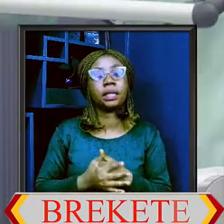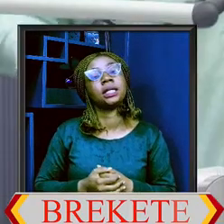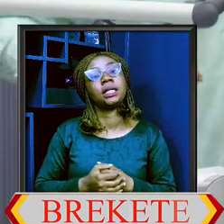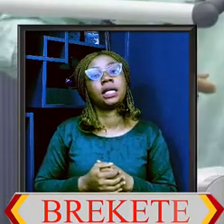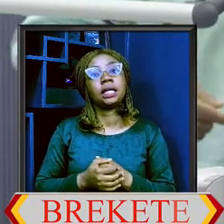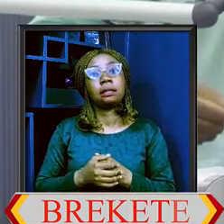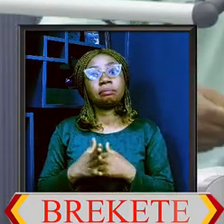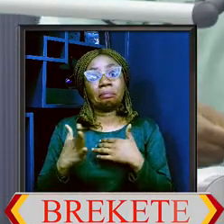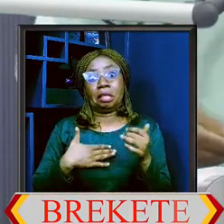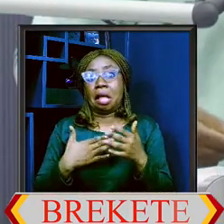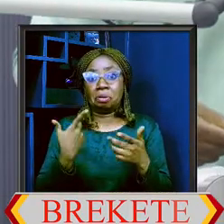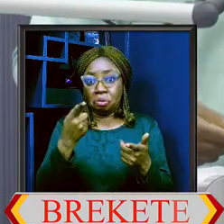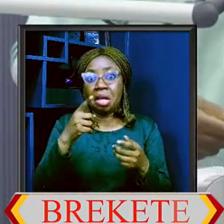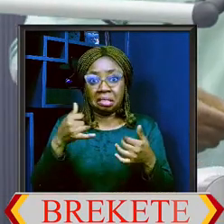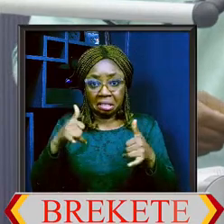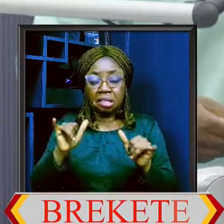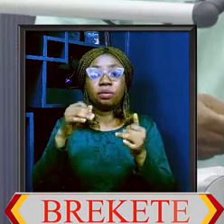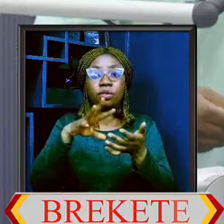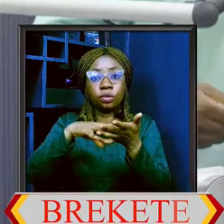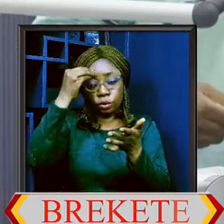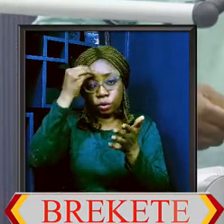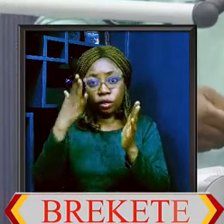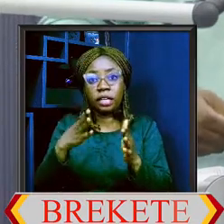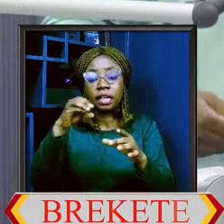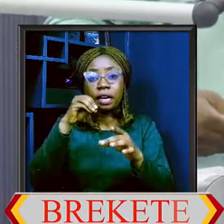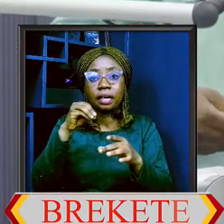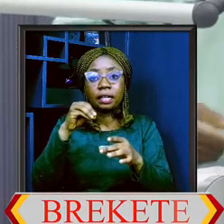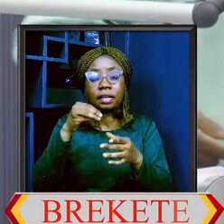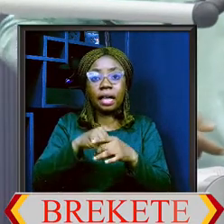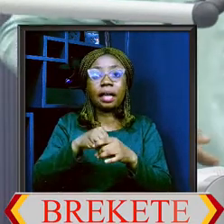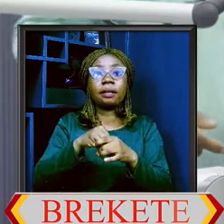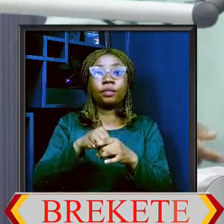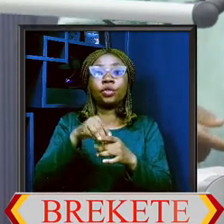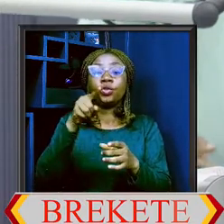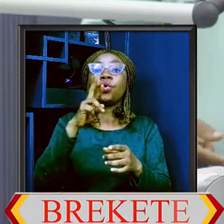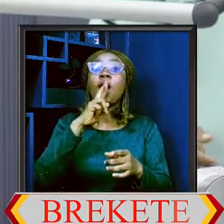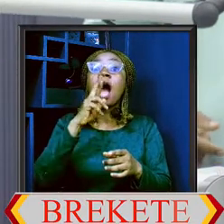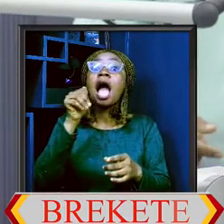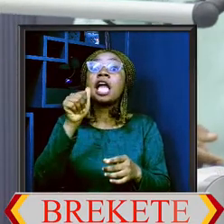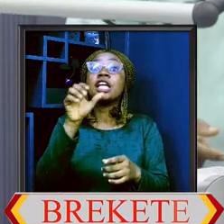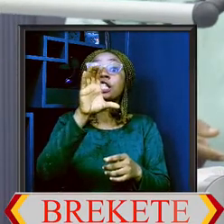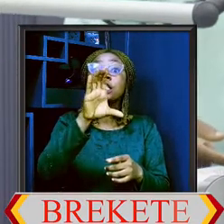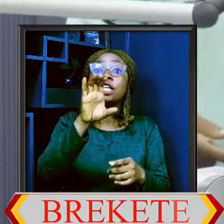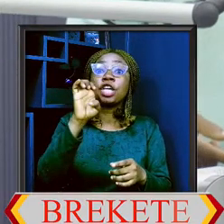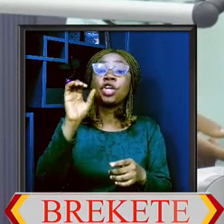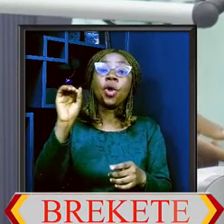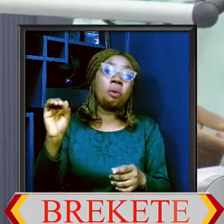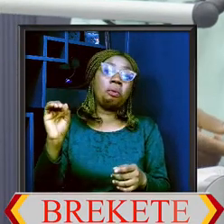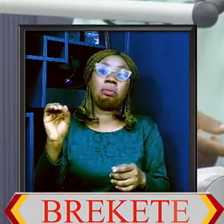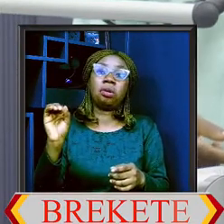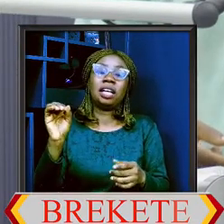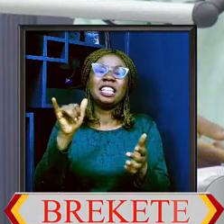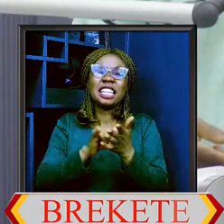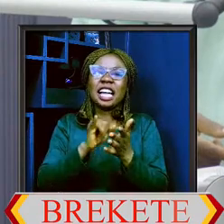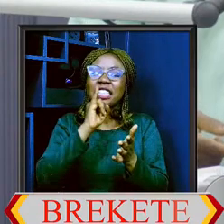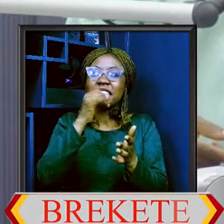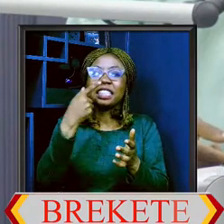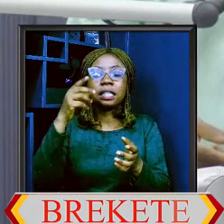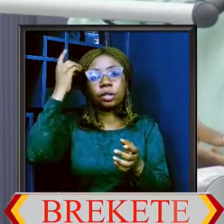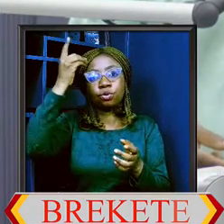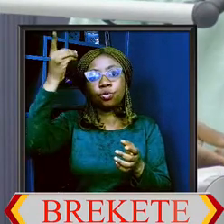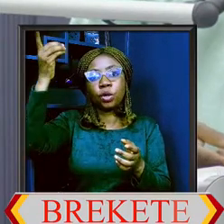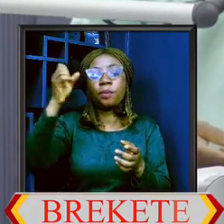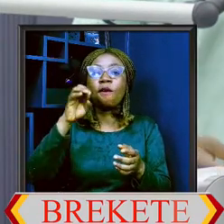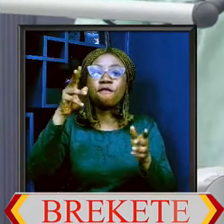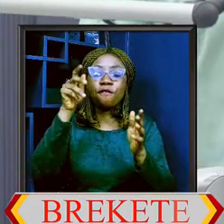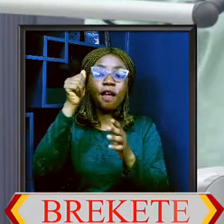company even as a student of federal University loja you are a CEO already that is the dream of